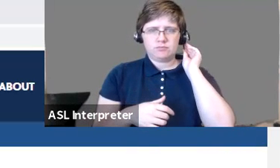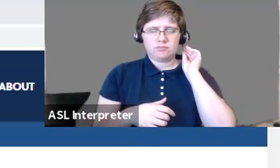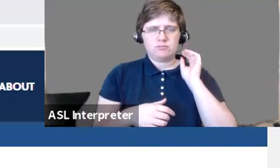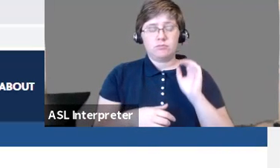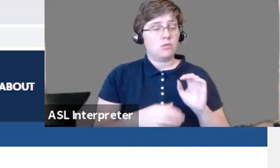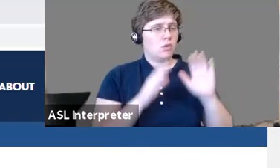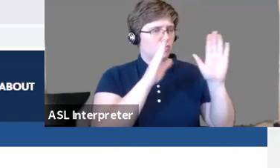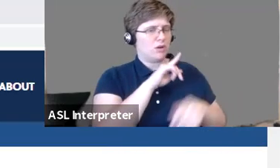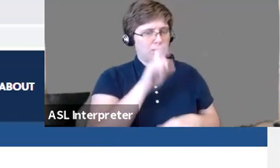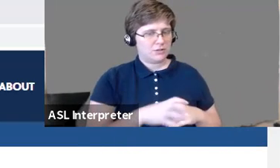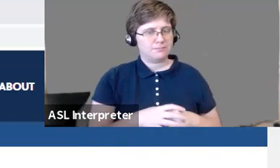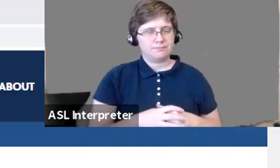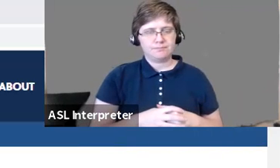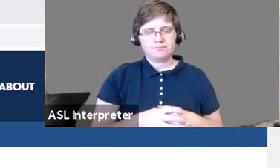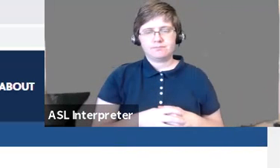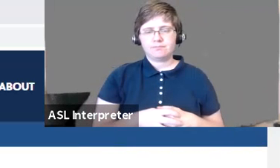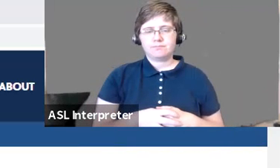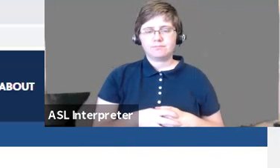Great questions.